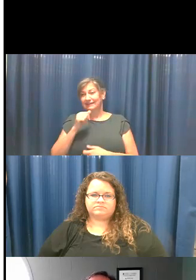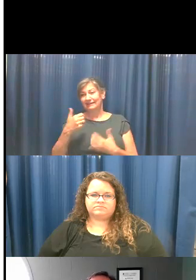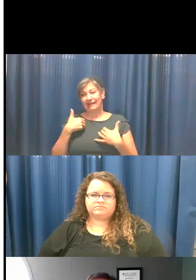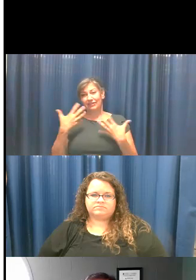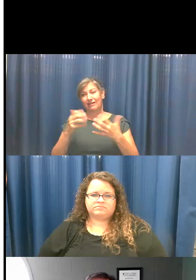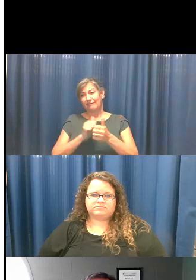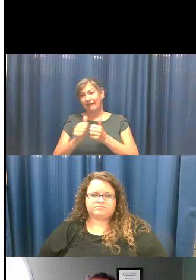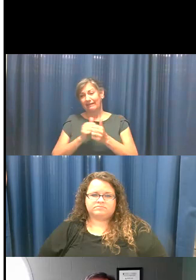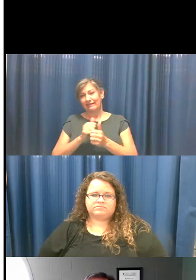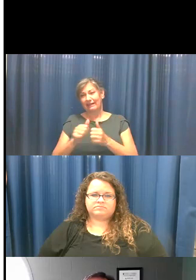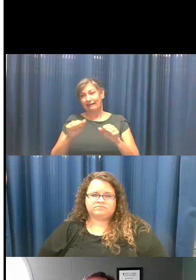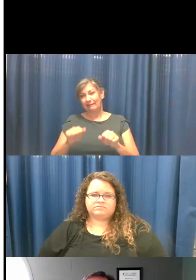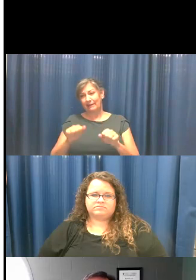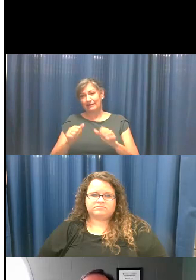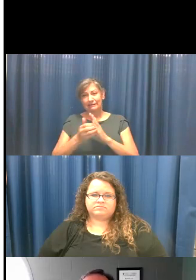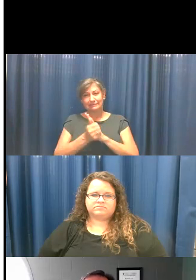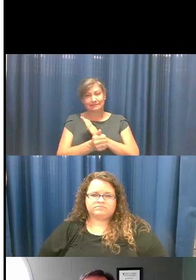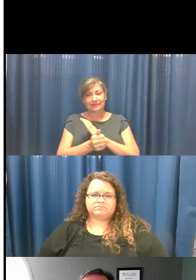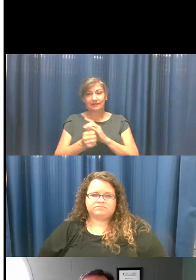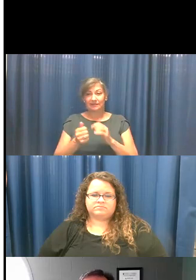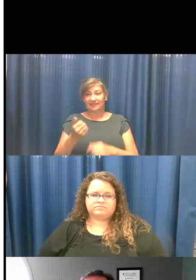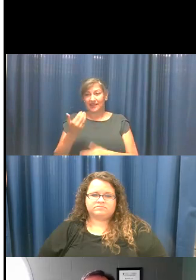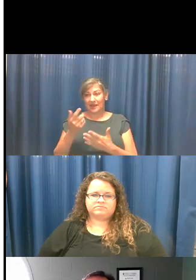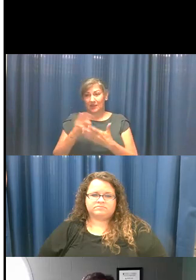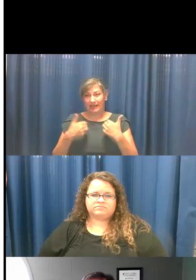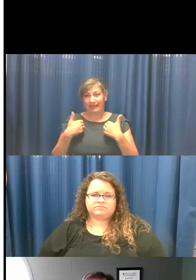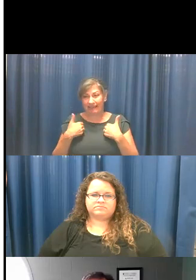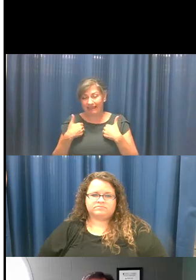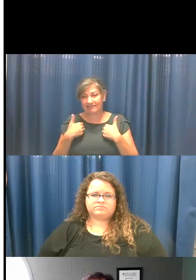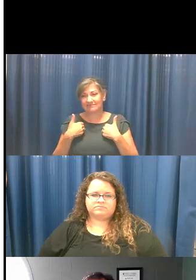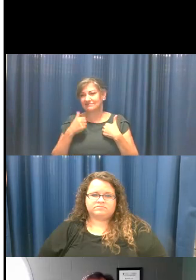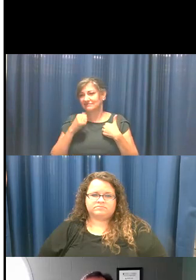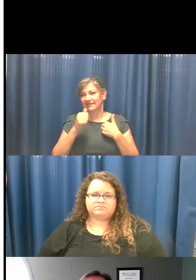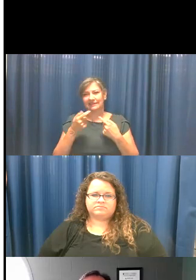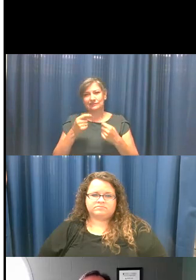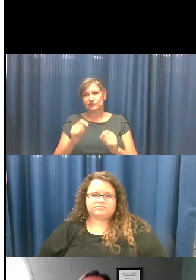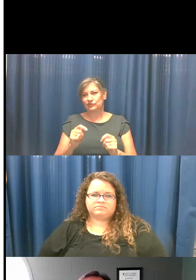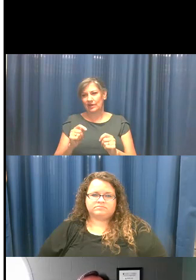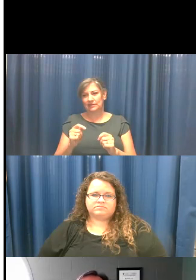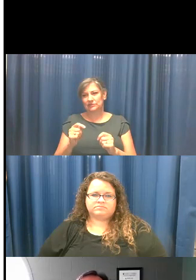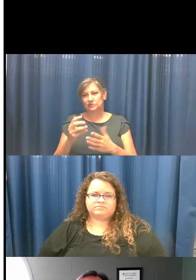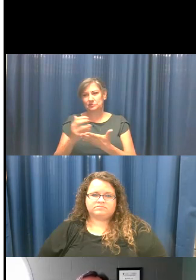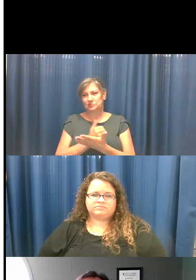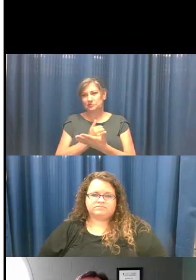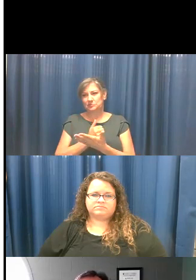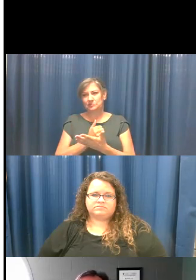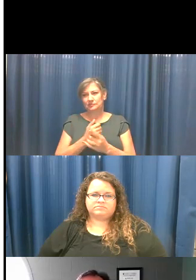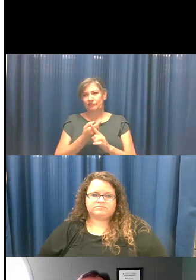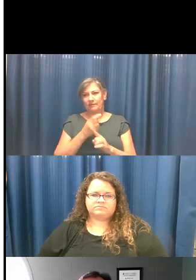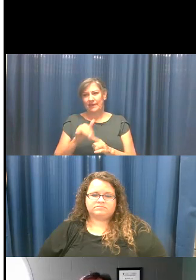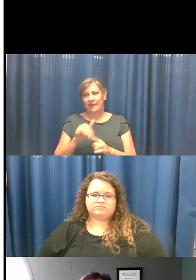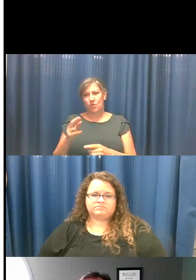what little ability I had, I didn't make any effort to play with that ability or to help my